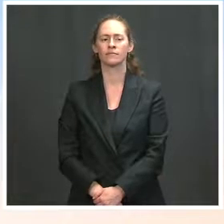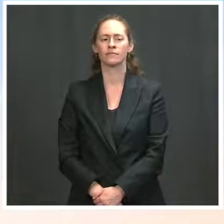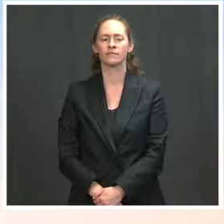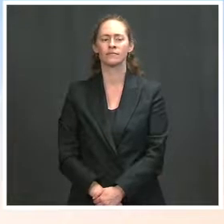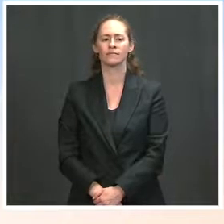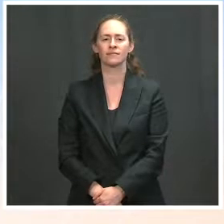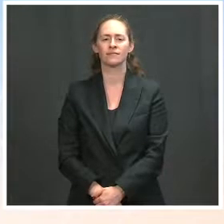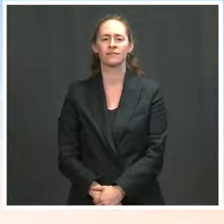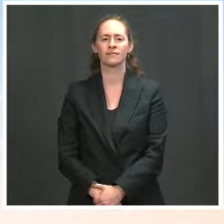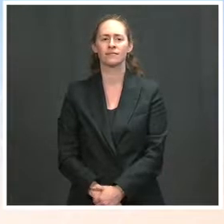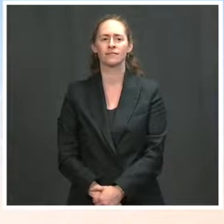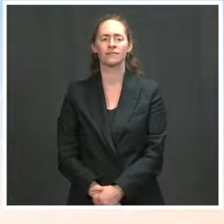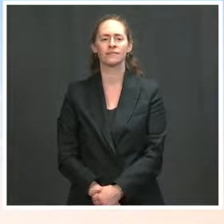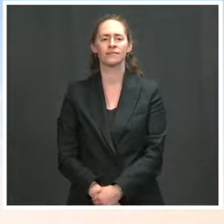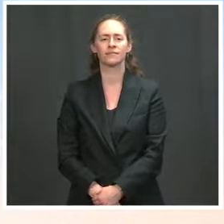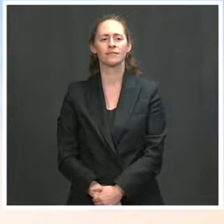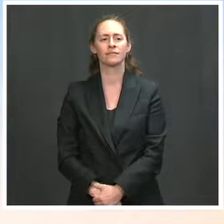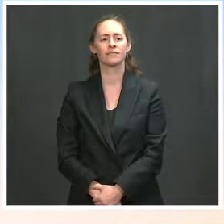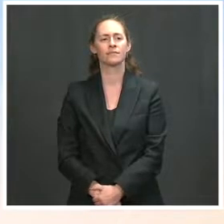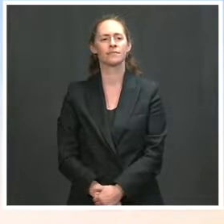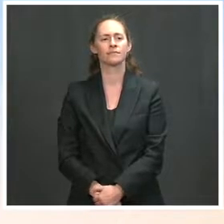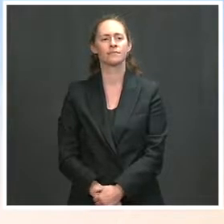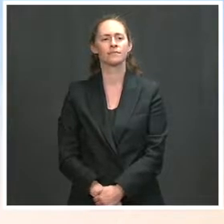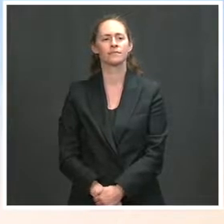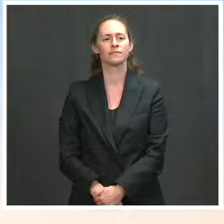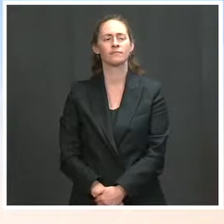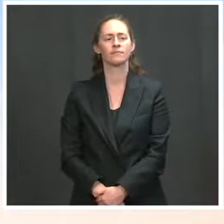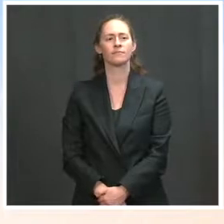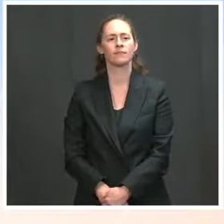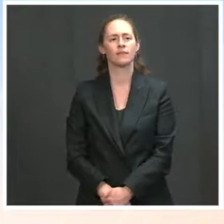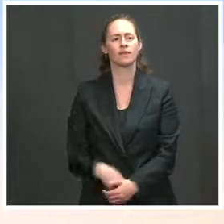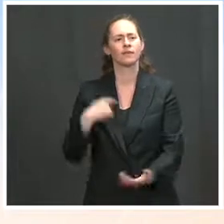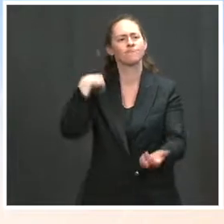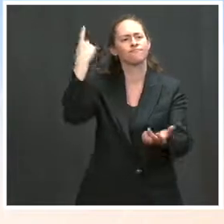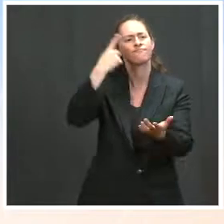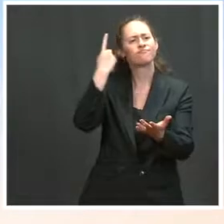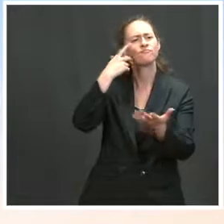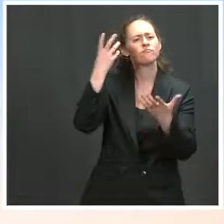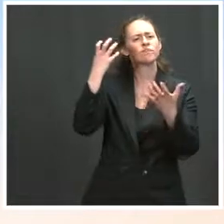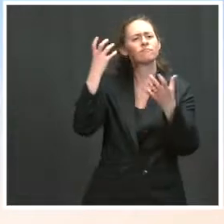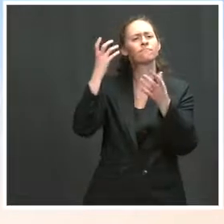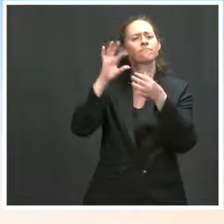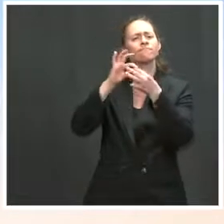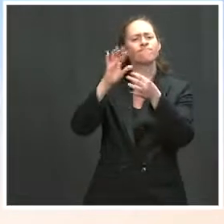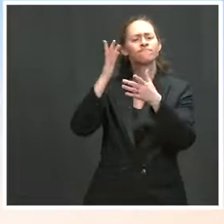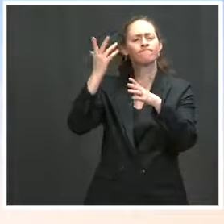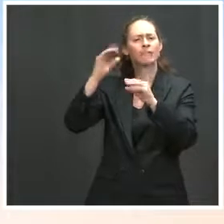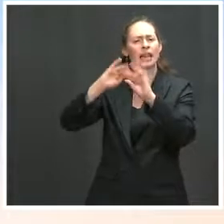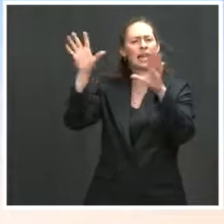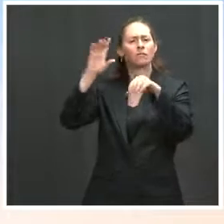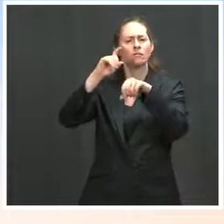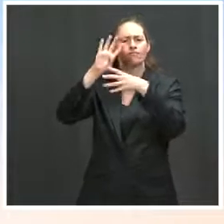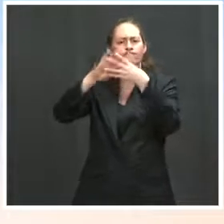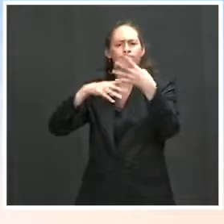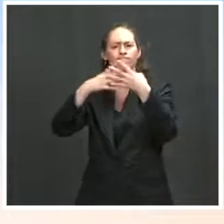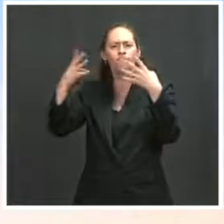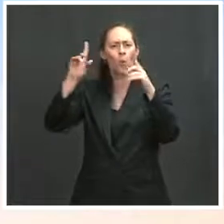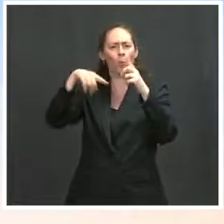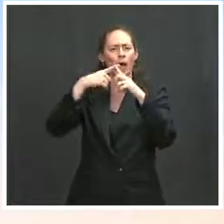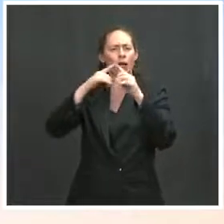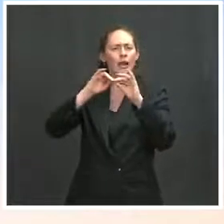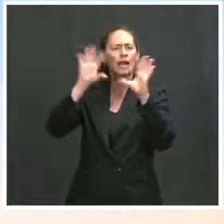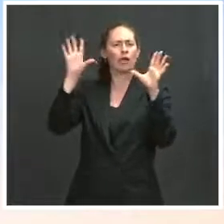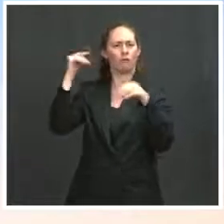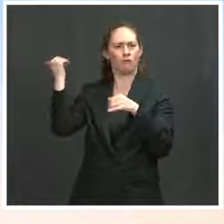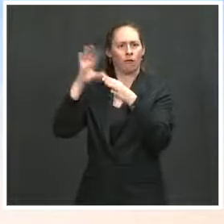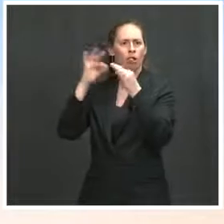more clarity on the timing of the president's statement today on the COVID-19 origins. He said that he